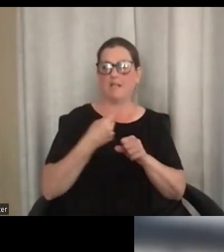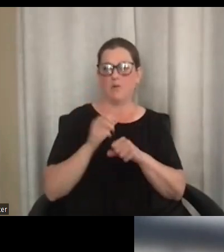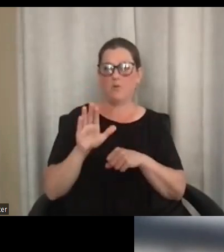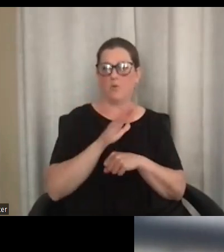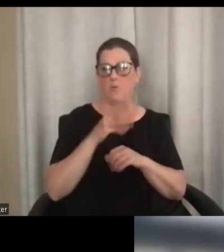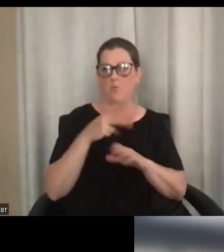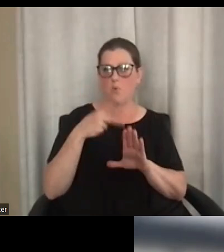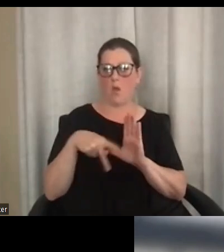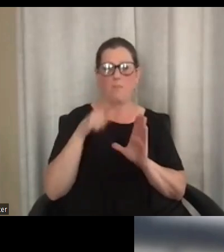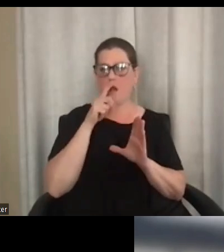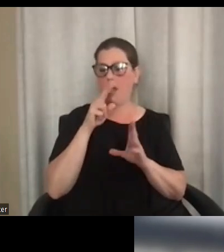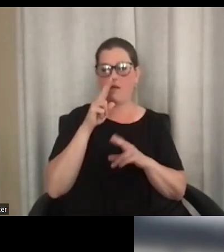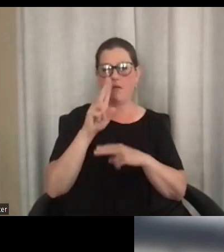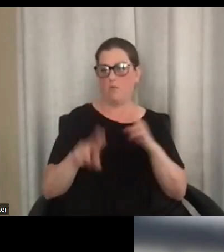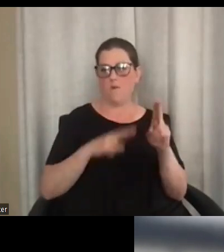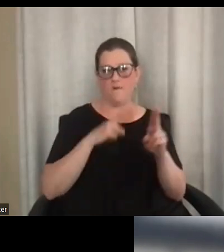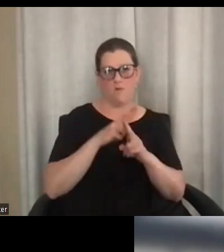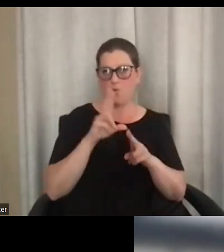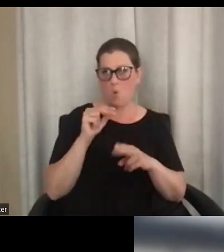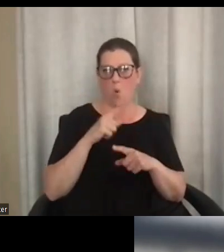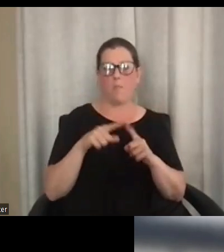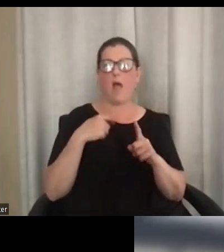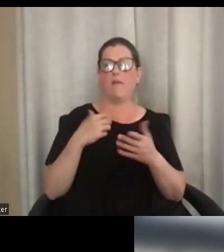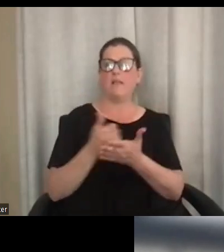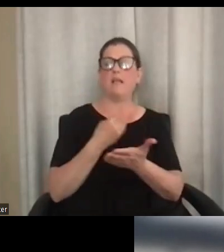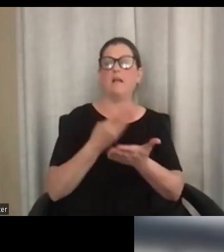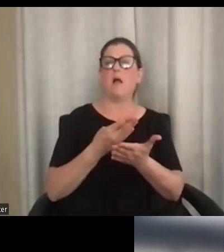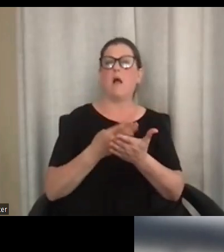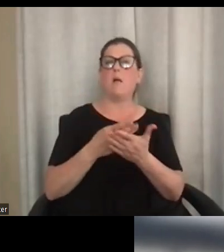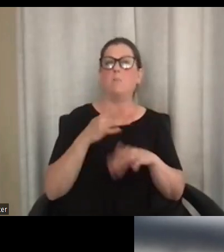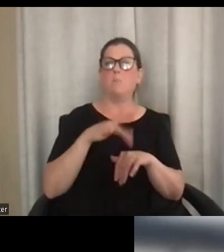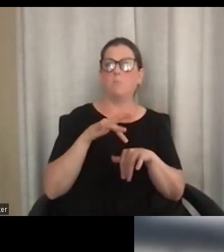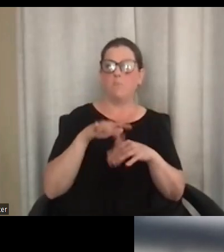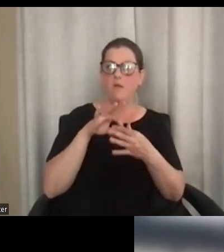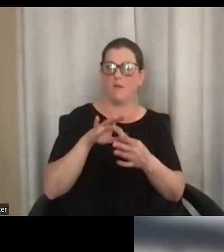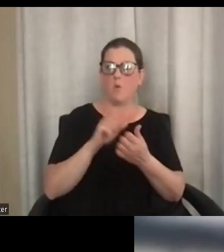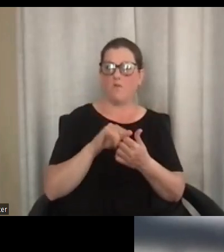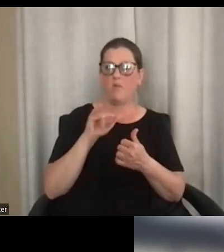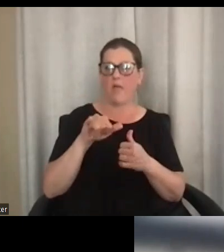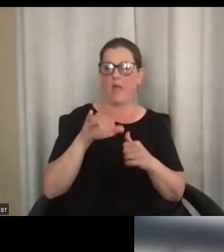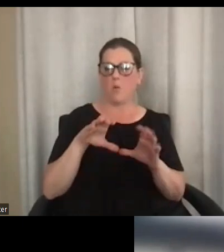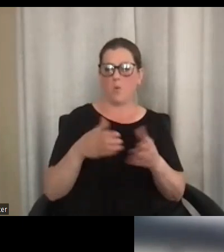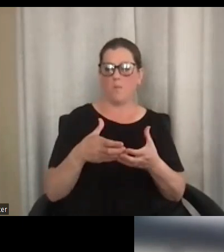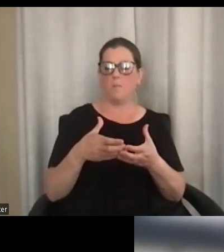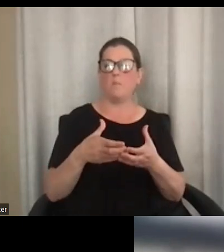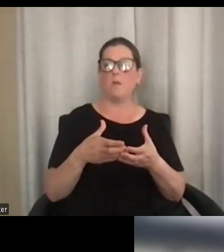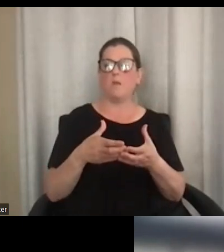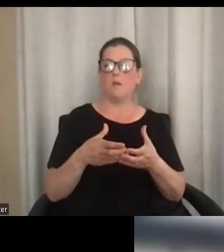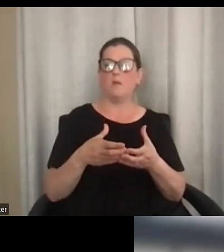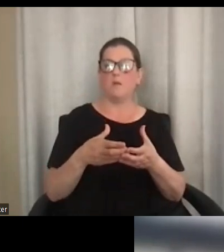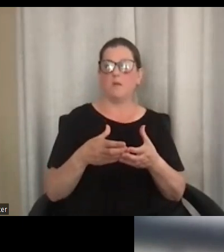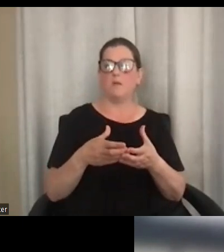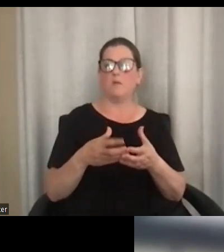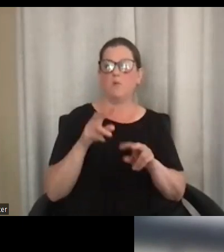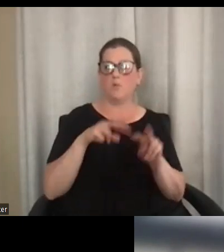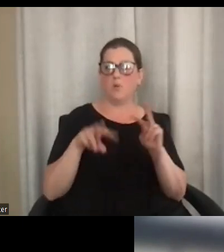not universal, but they have income eligibility for that universal basic income cohorts. And they've really started to look at